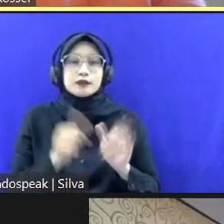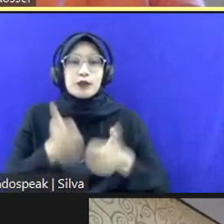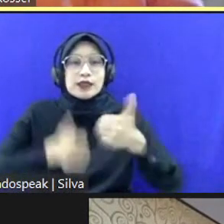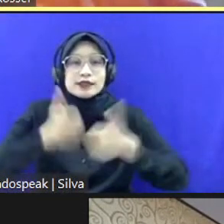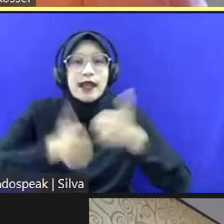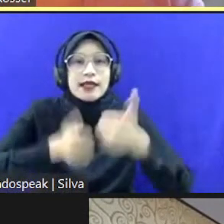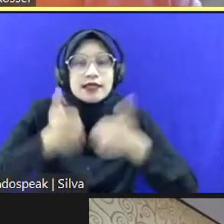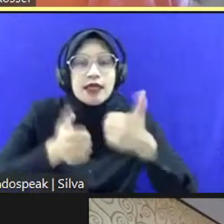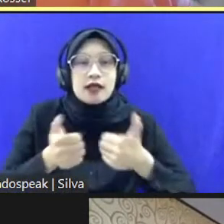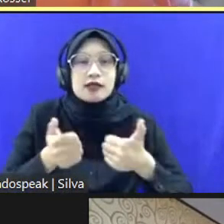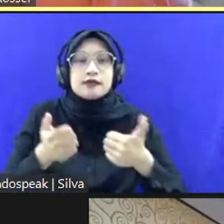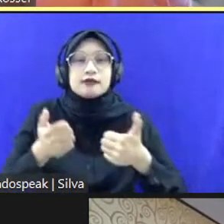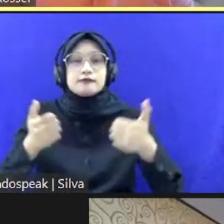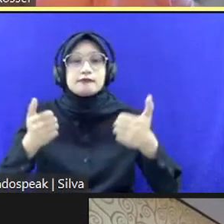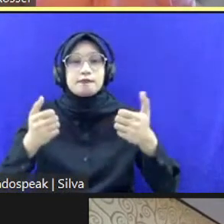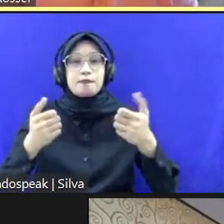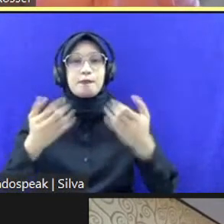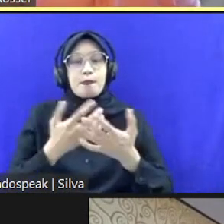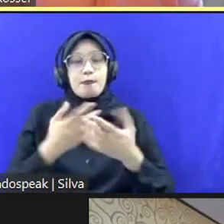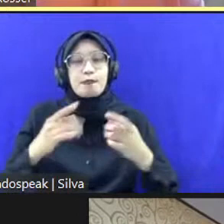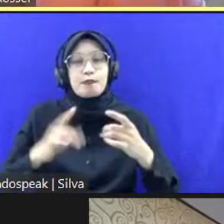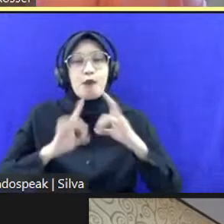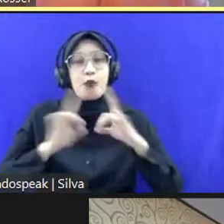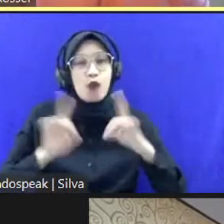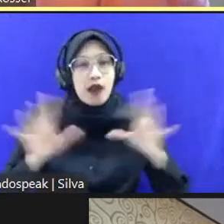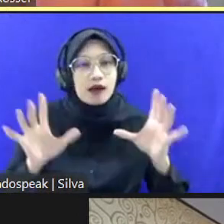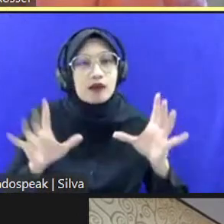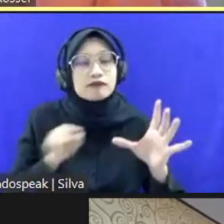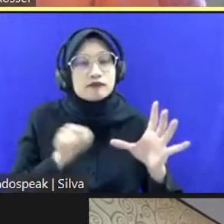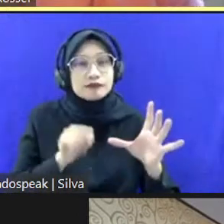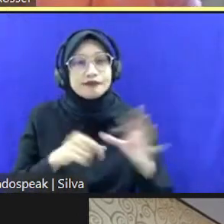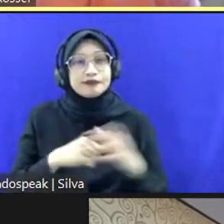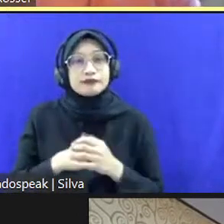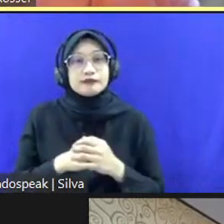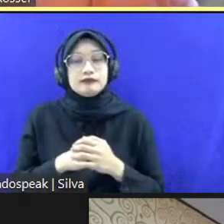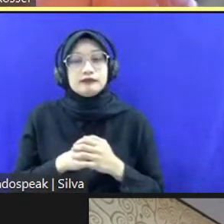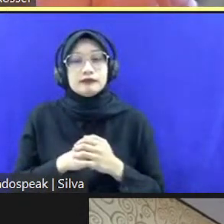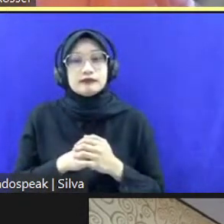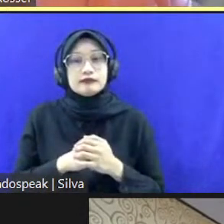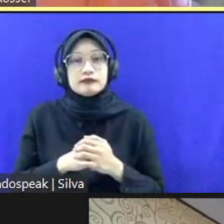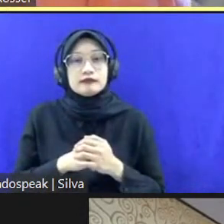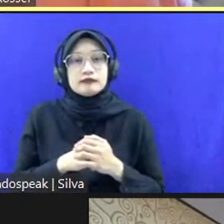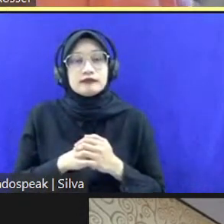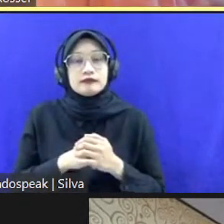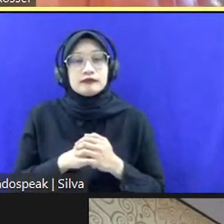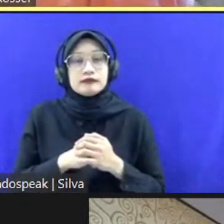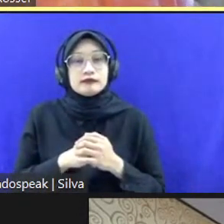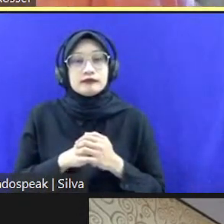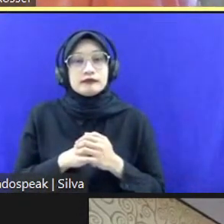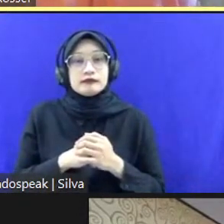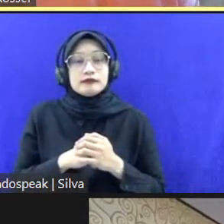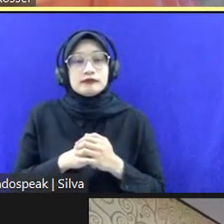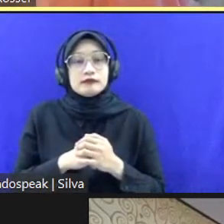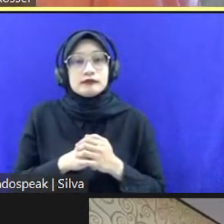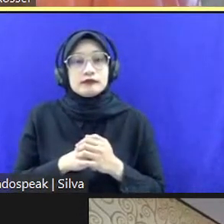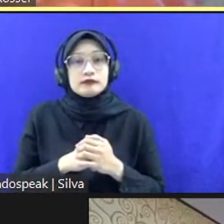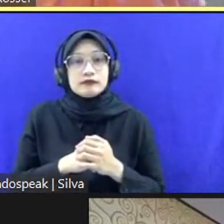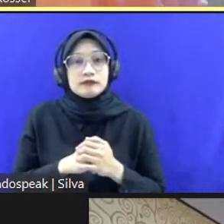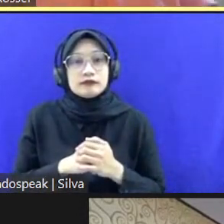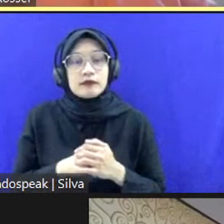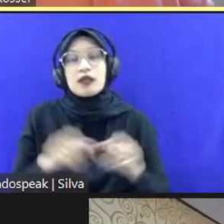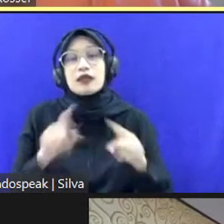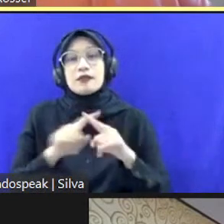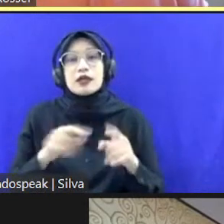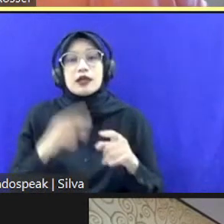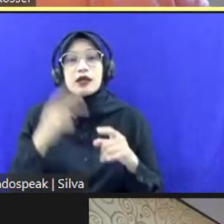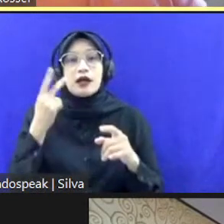potentially lead to improvements in the nature of Indonesia's health security policies to